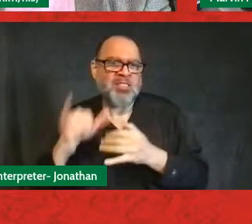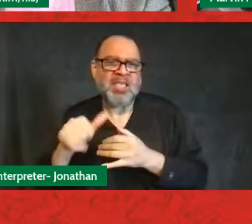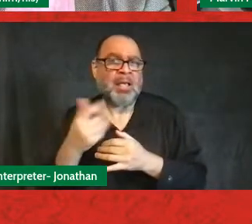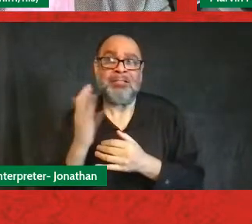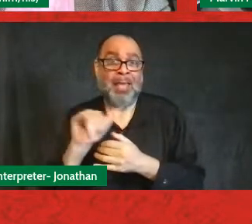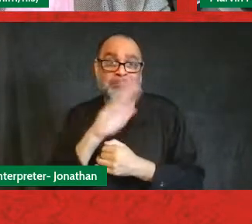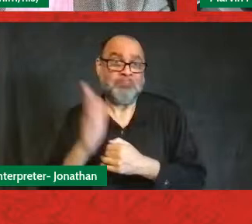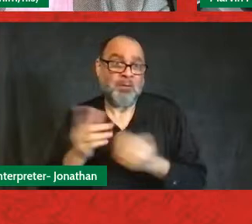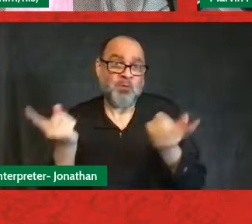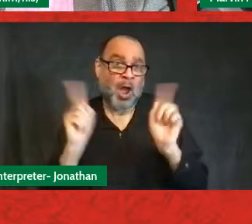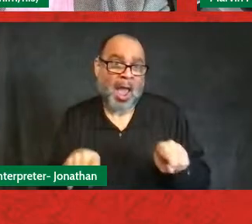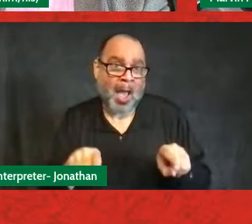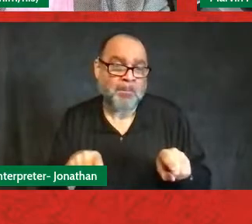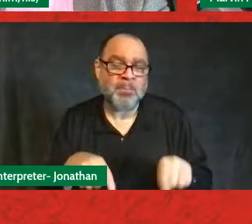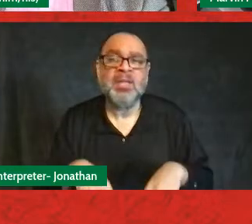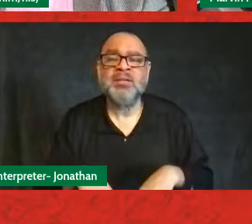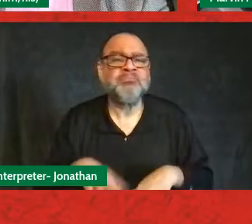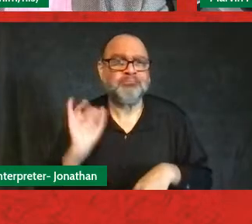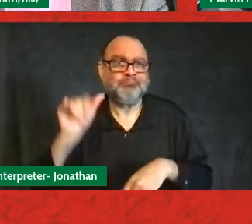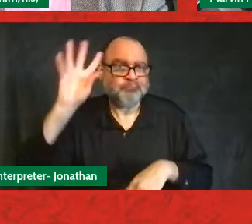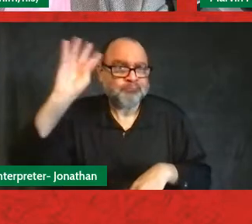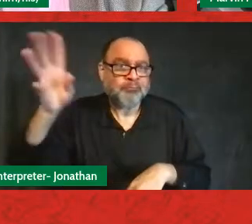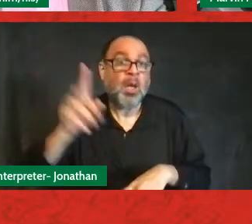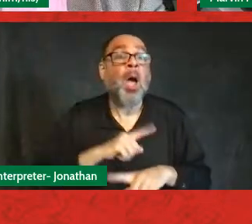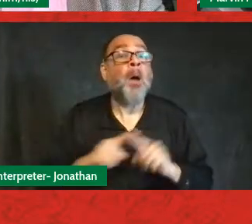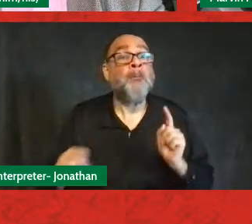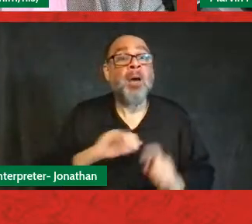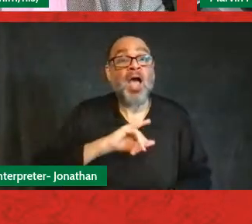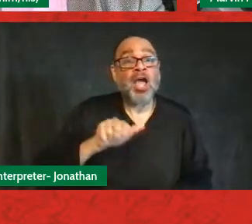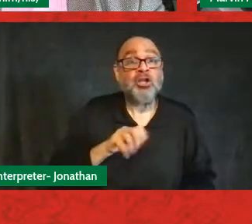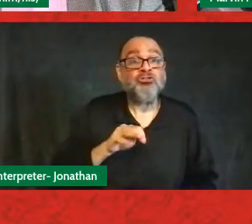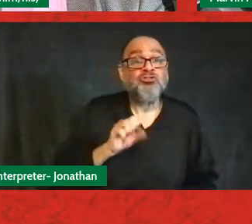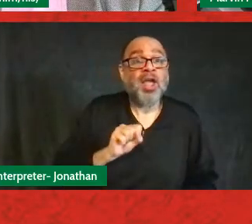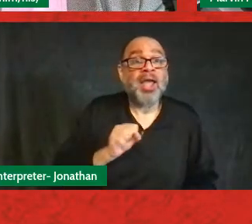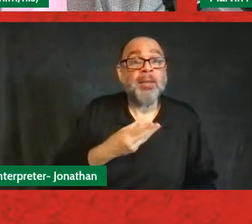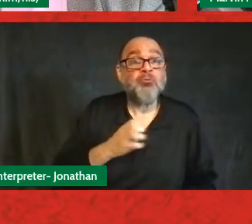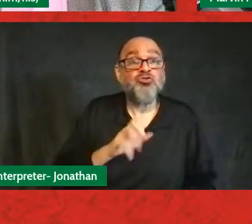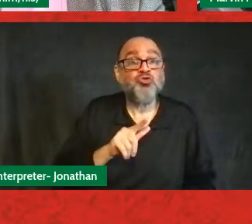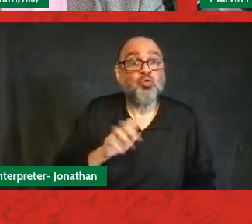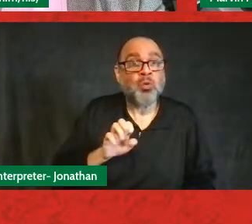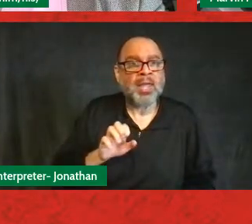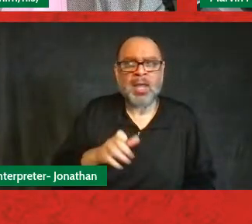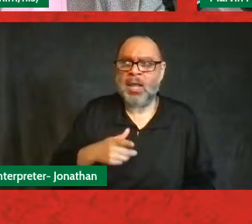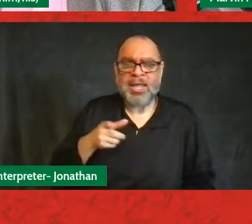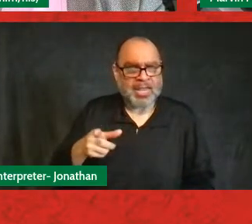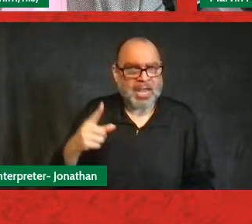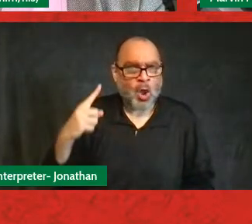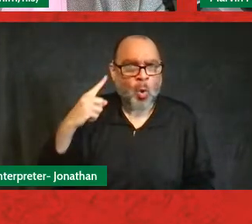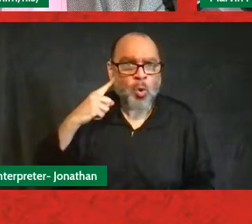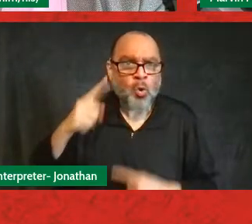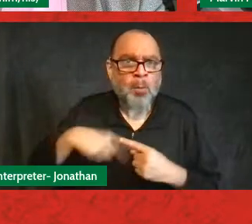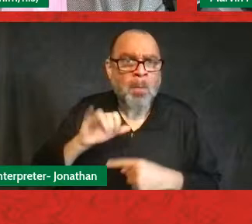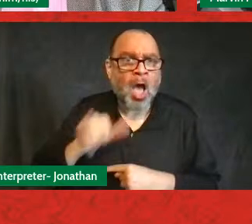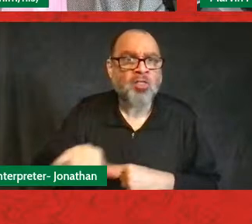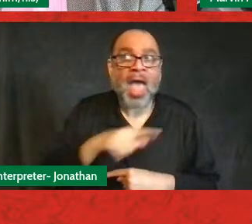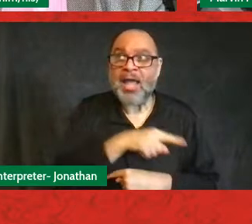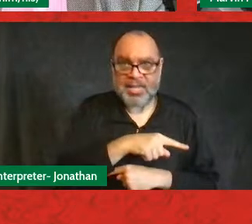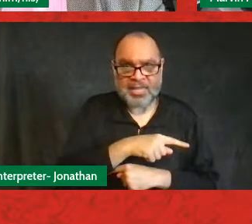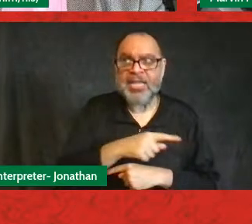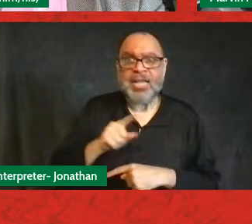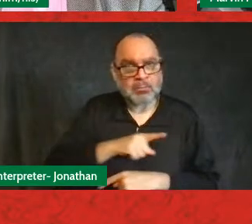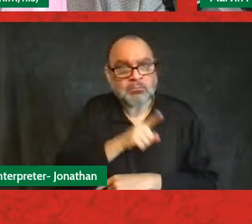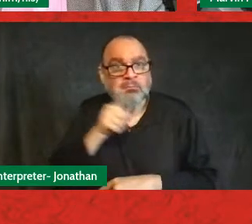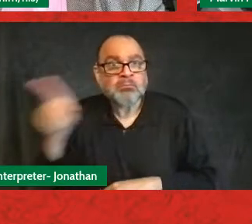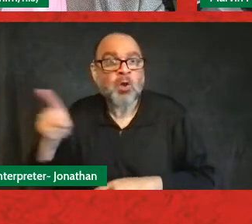gets better. What did James Hewlett do when he heard about it? He went over to England, tried to find and confront Charles